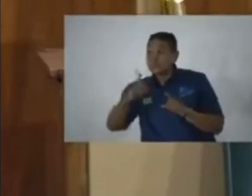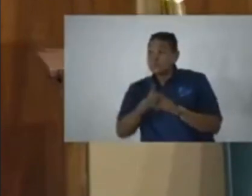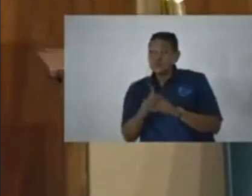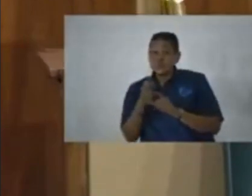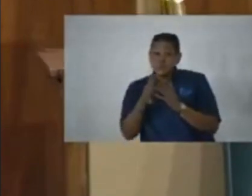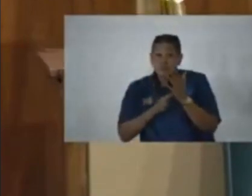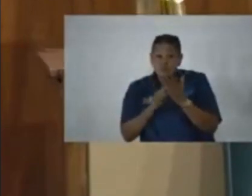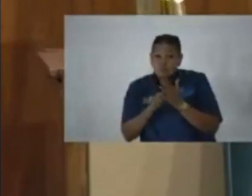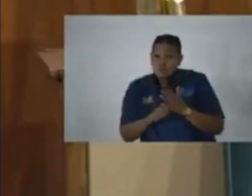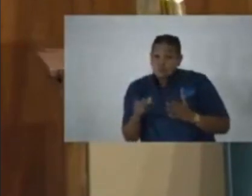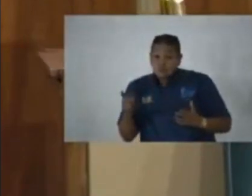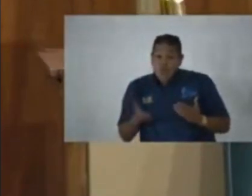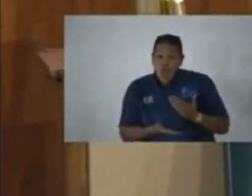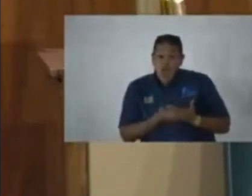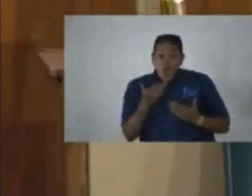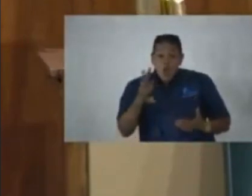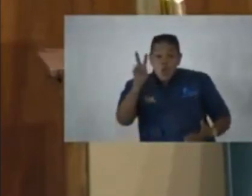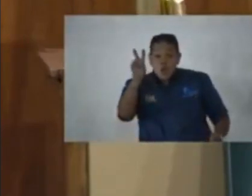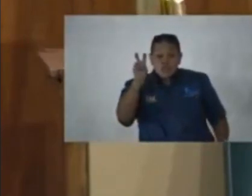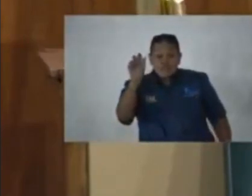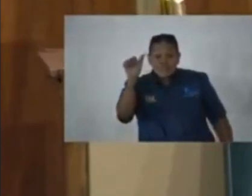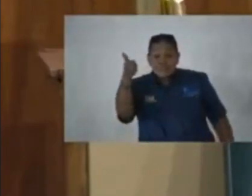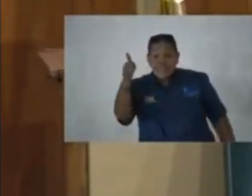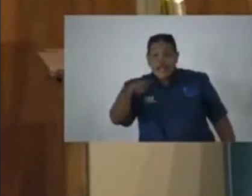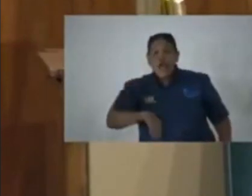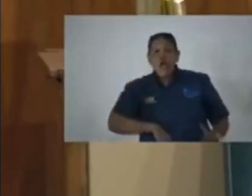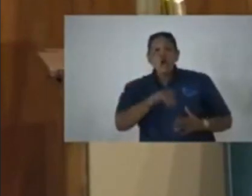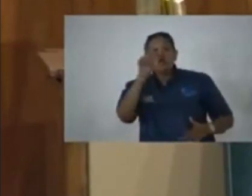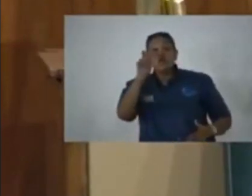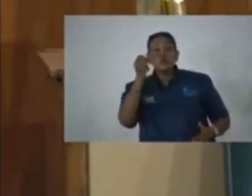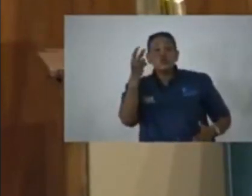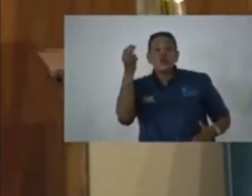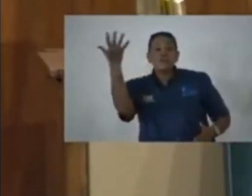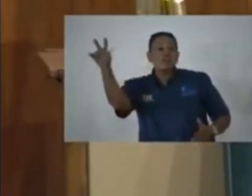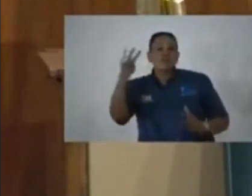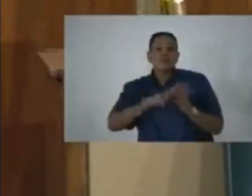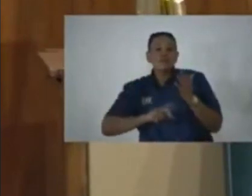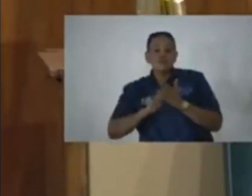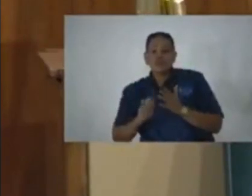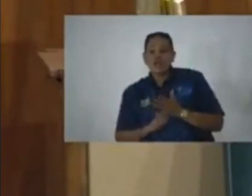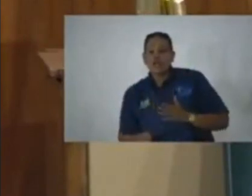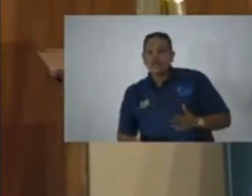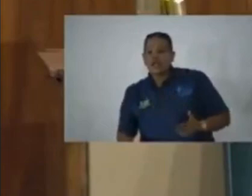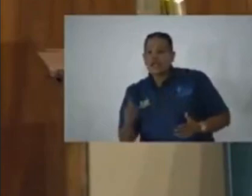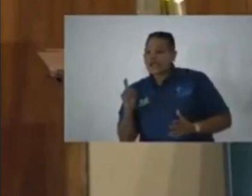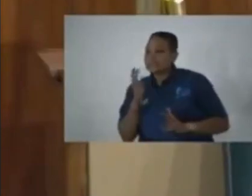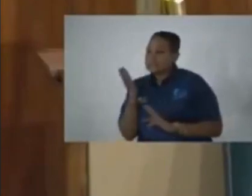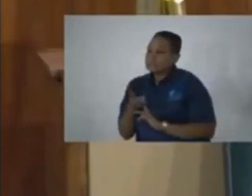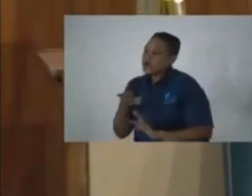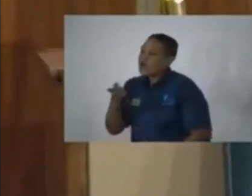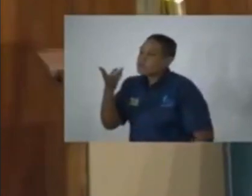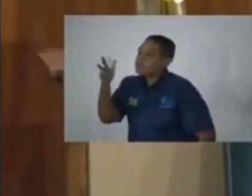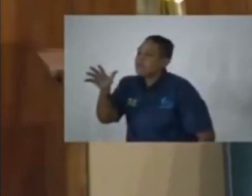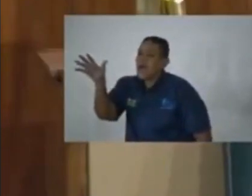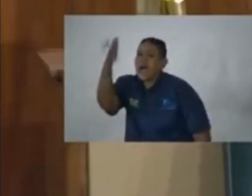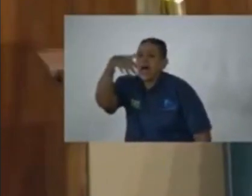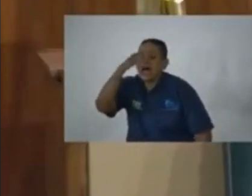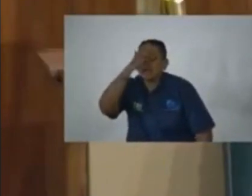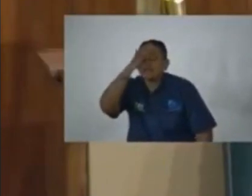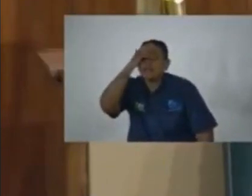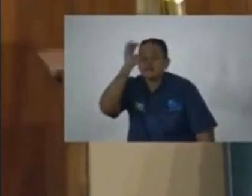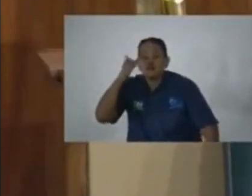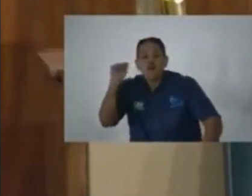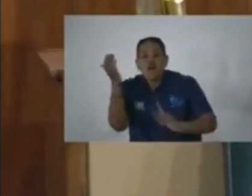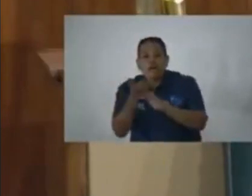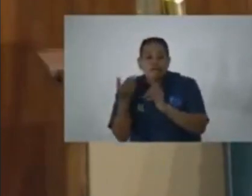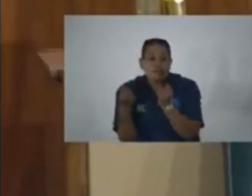almost 210 out of 212. What? They had to do intervention. They're trying an intervention now in that